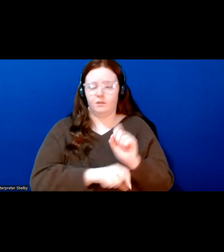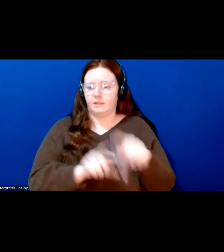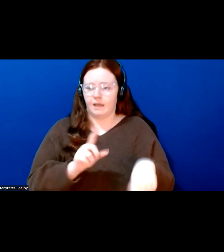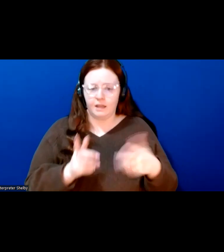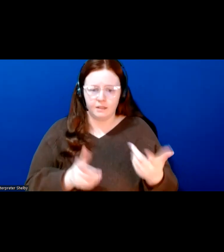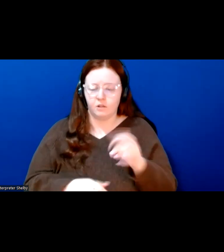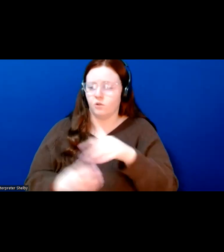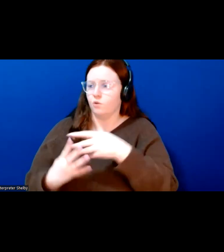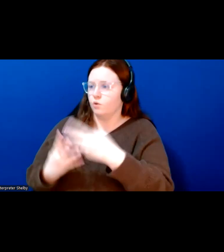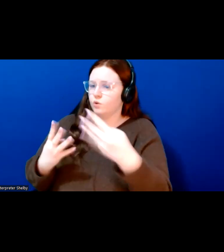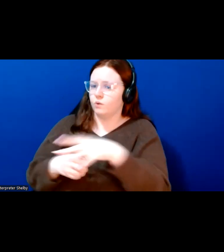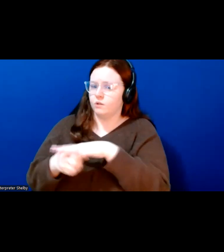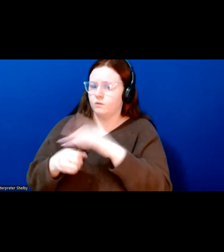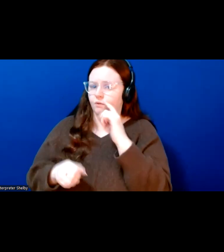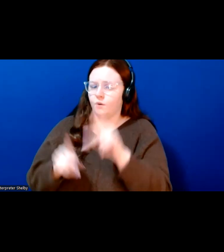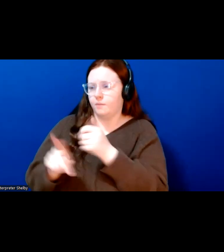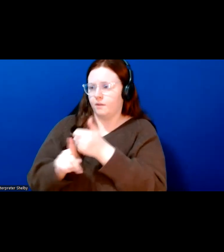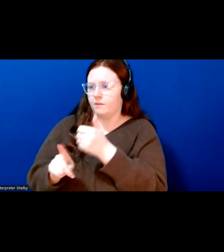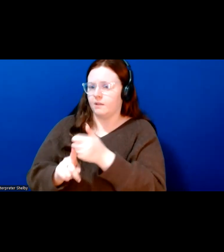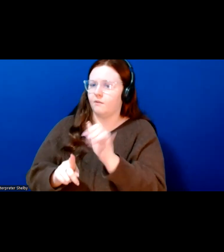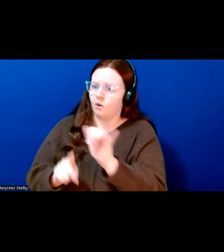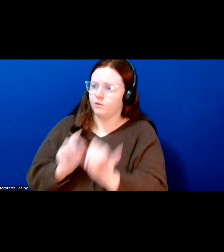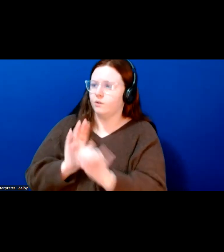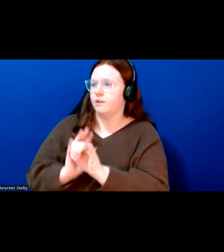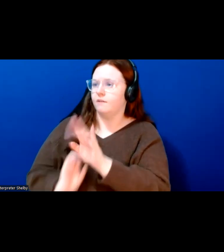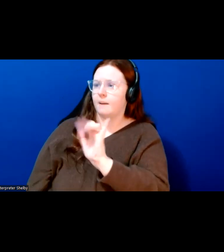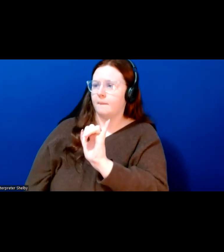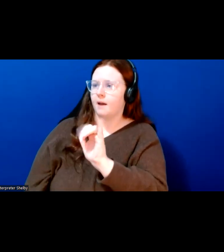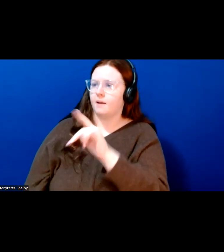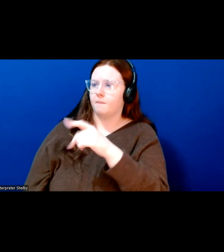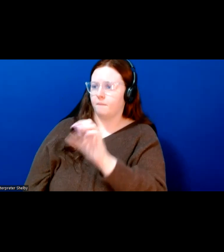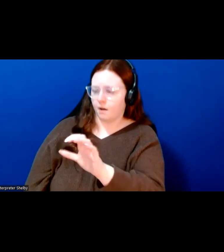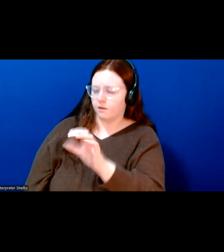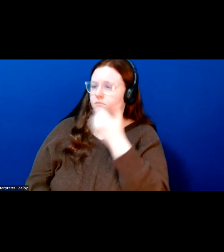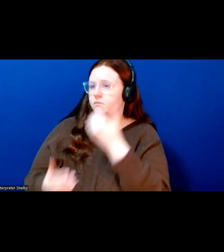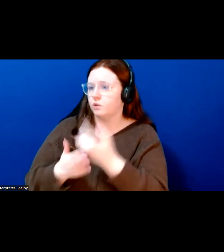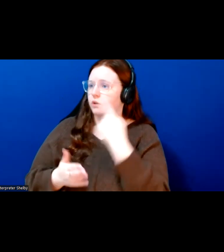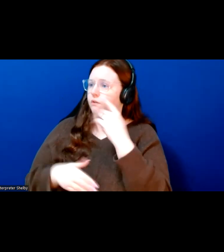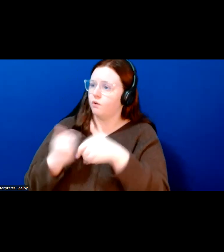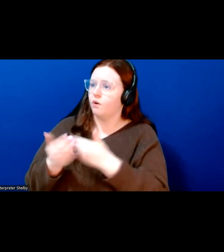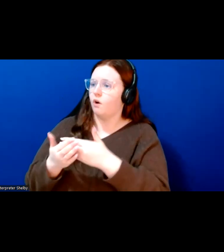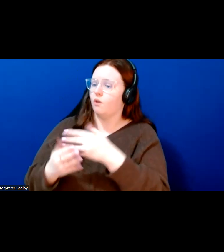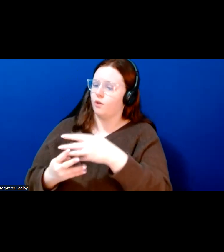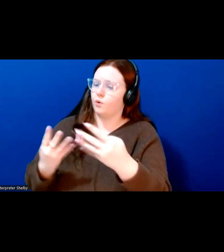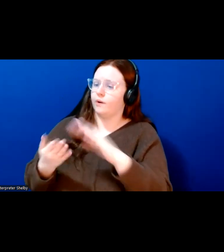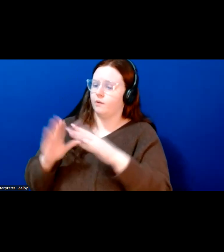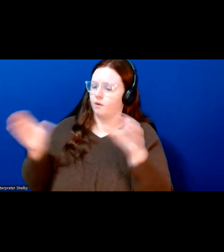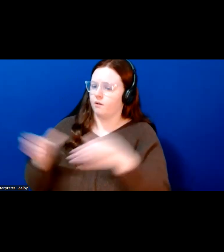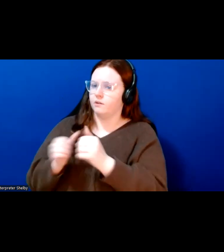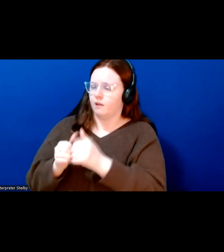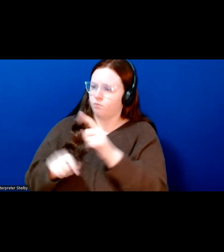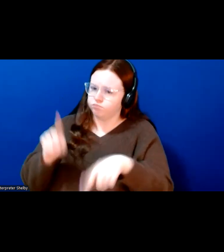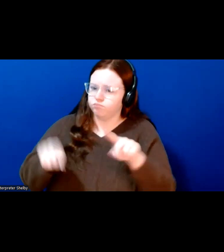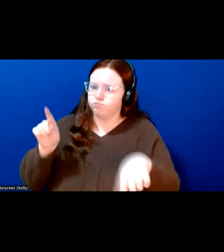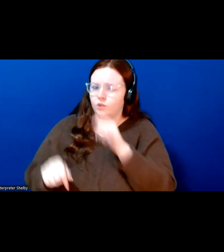who also happen to be BIPOC don't really exist, so it would be nice to have one space where the entire queer community can come together and feel whole